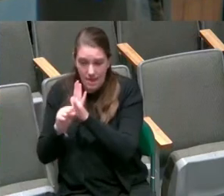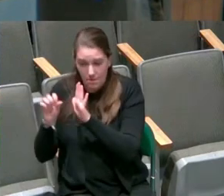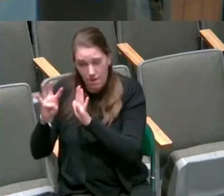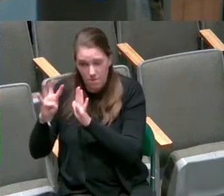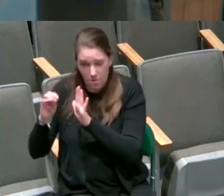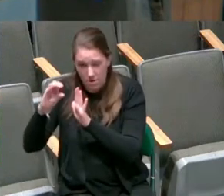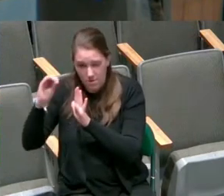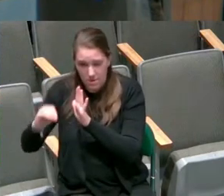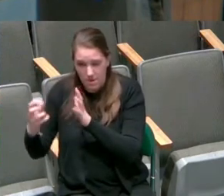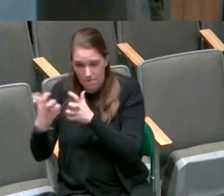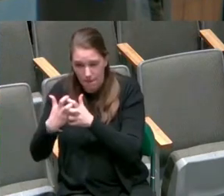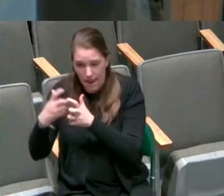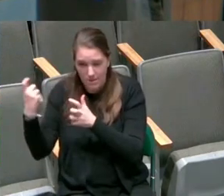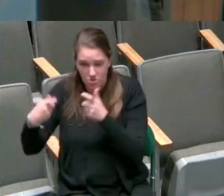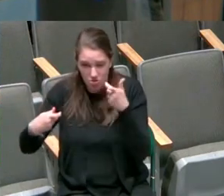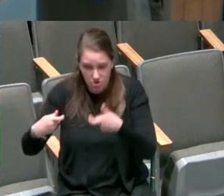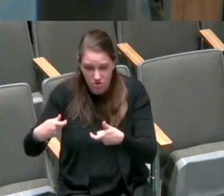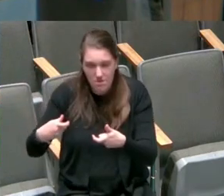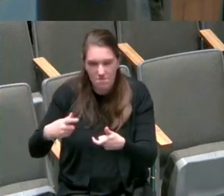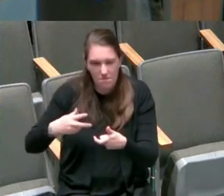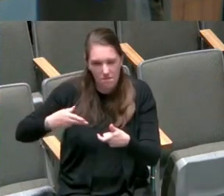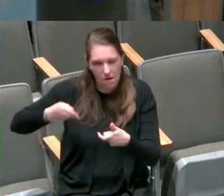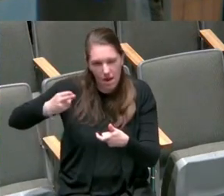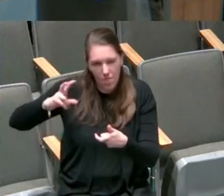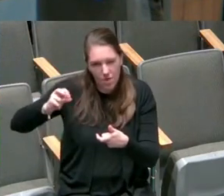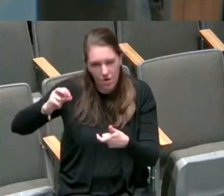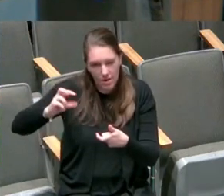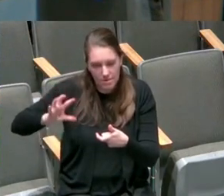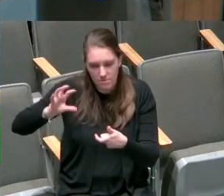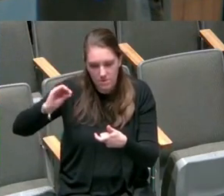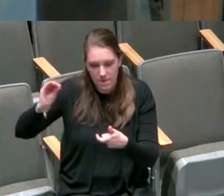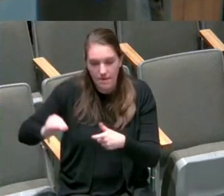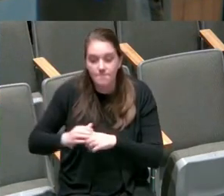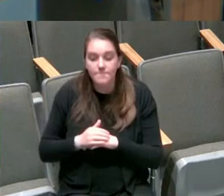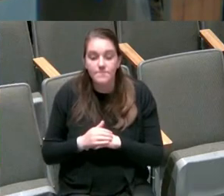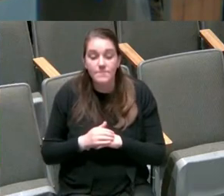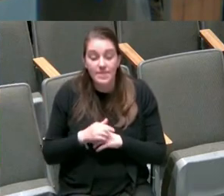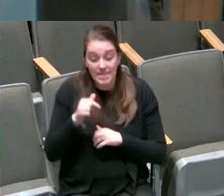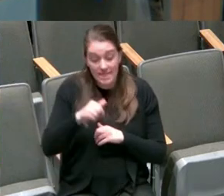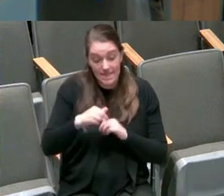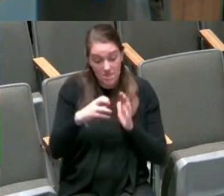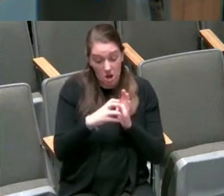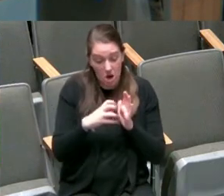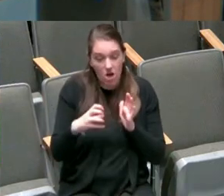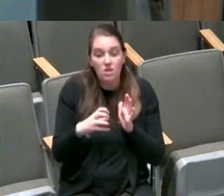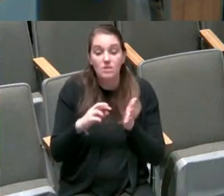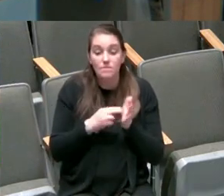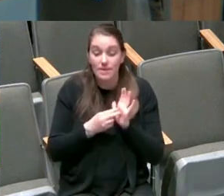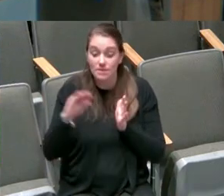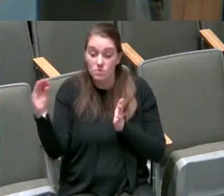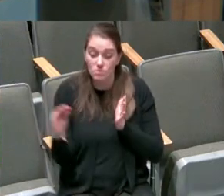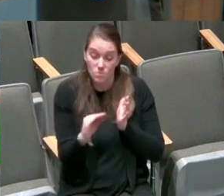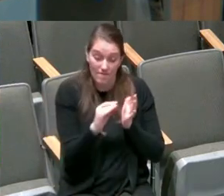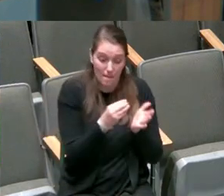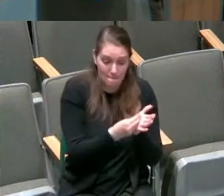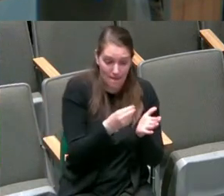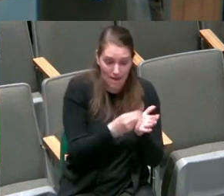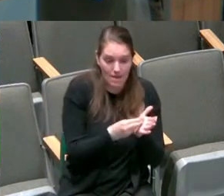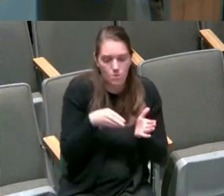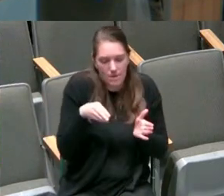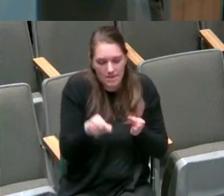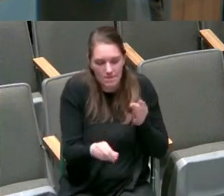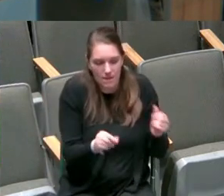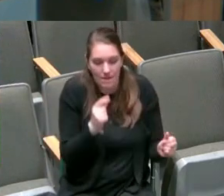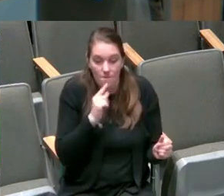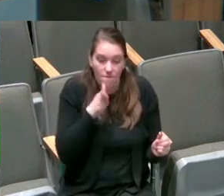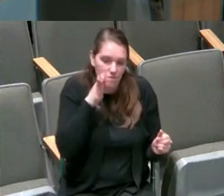or at least in the high 30s this article basically puts it into buckets where we can spend it at Future